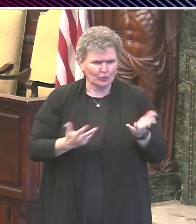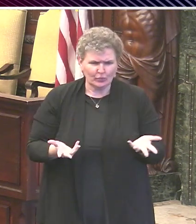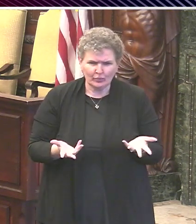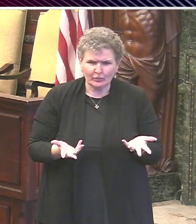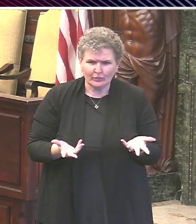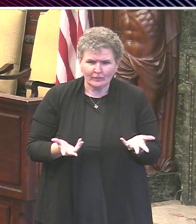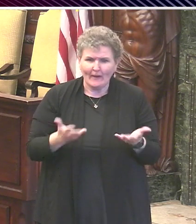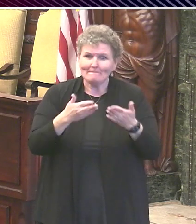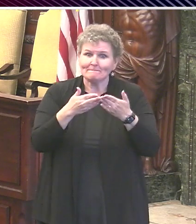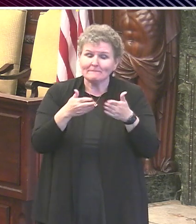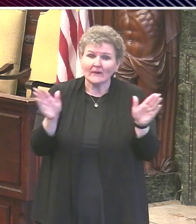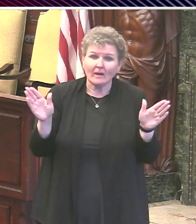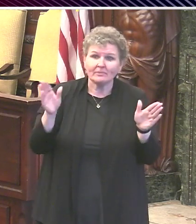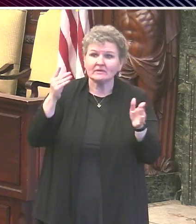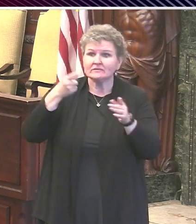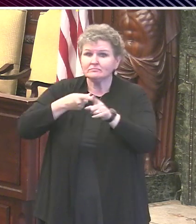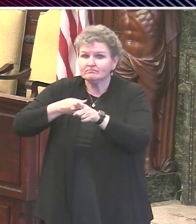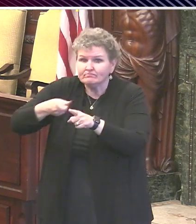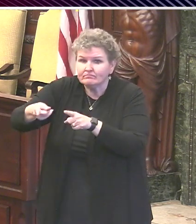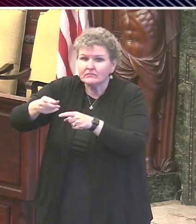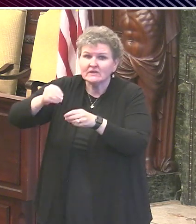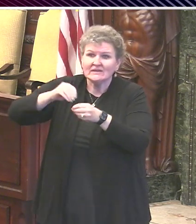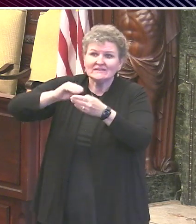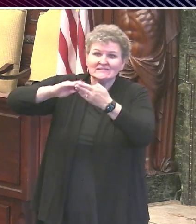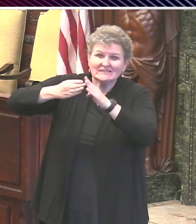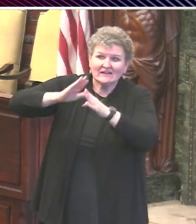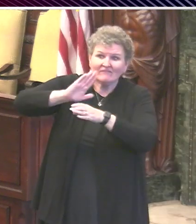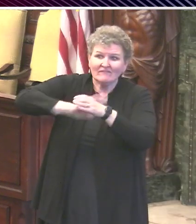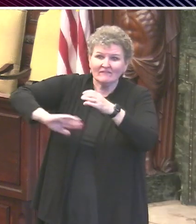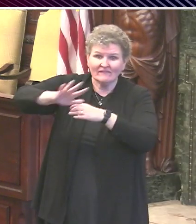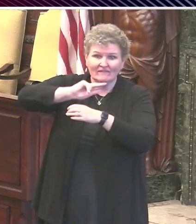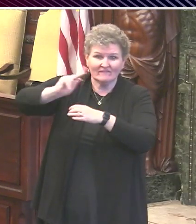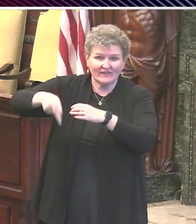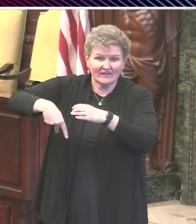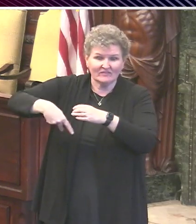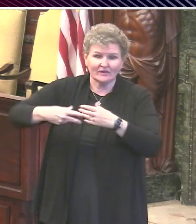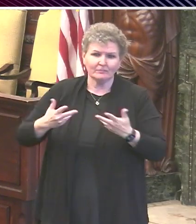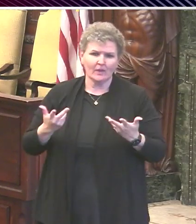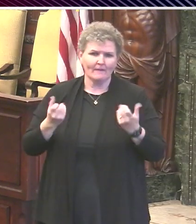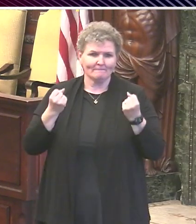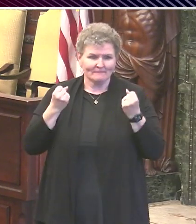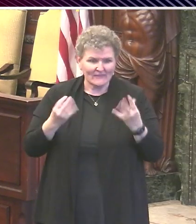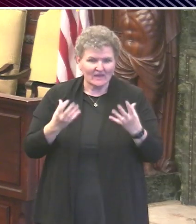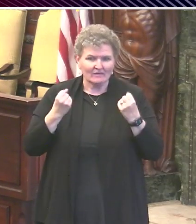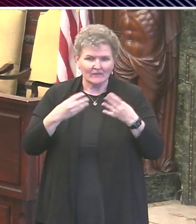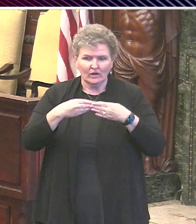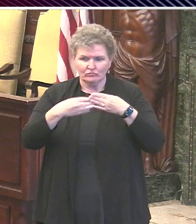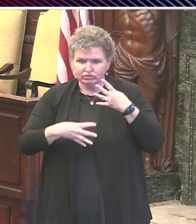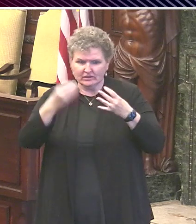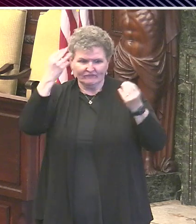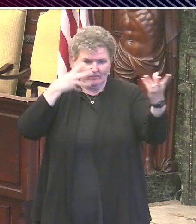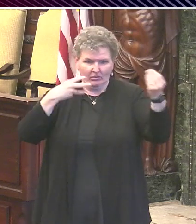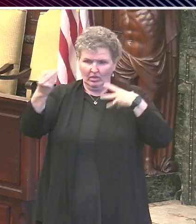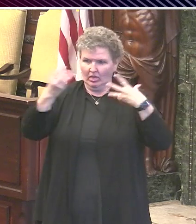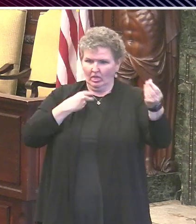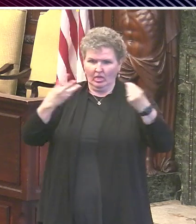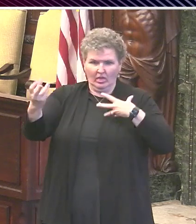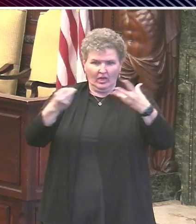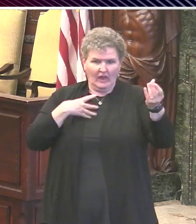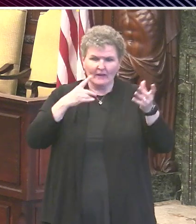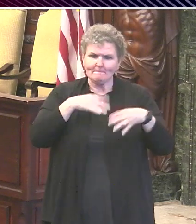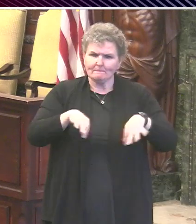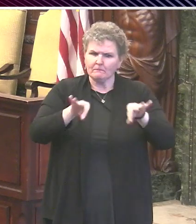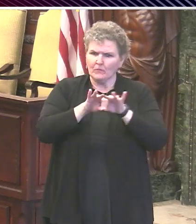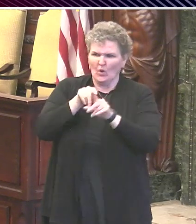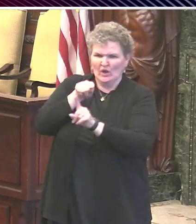official and leader of the city? Well, we have multiple sources of information. Certainly, this is a key one. We would prefer to